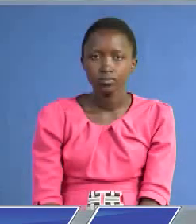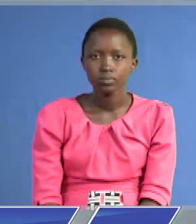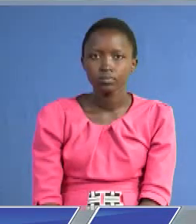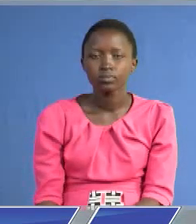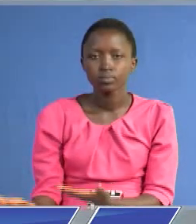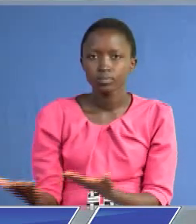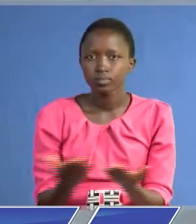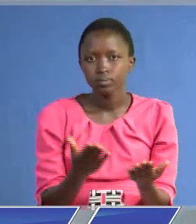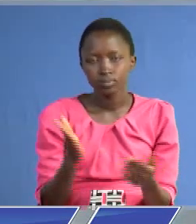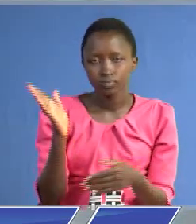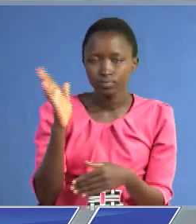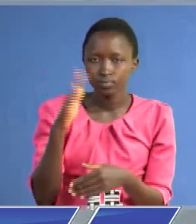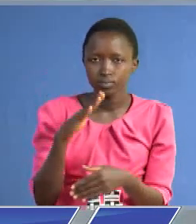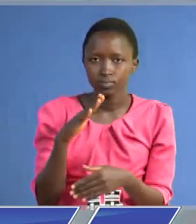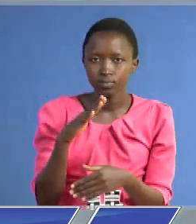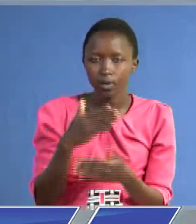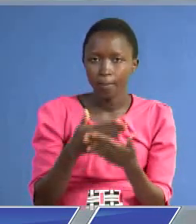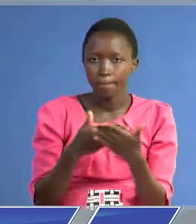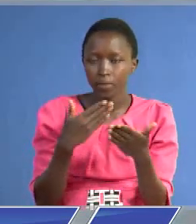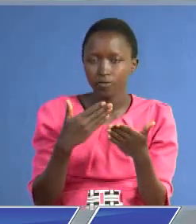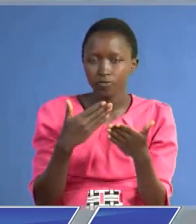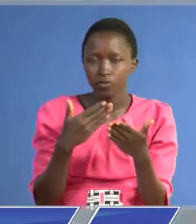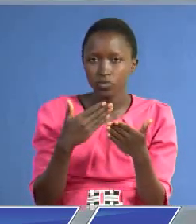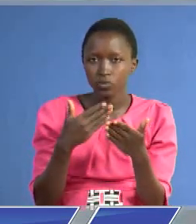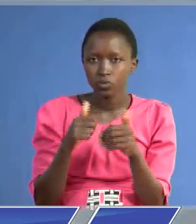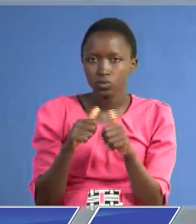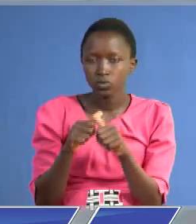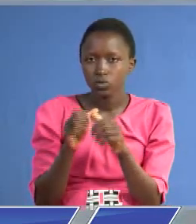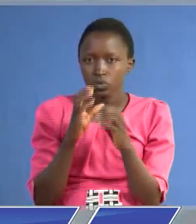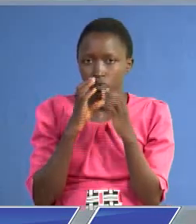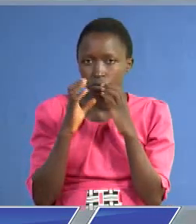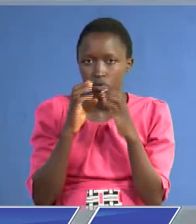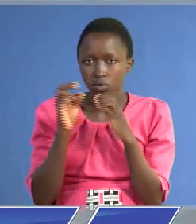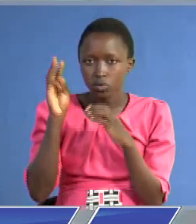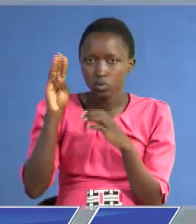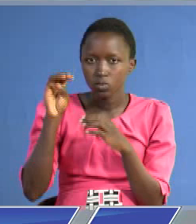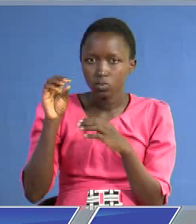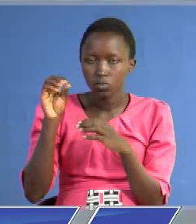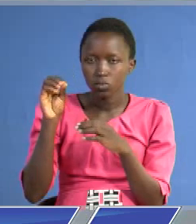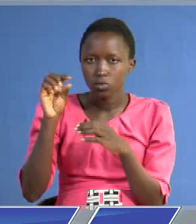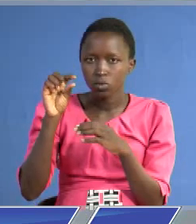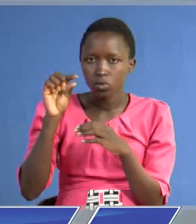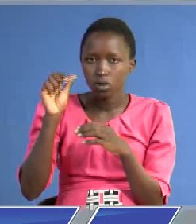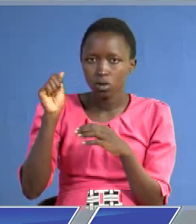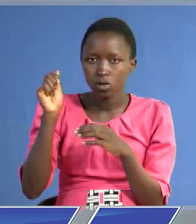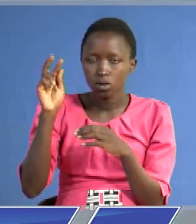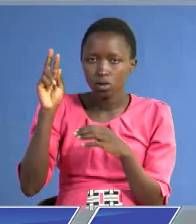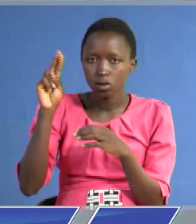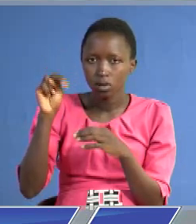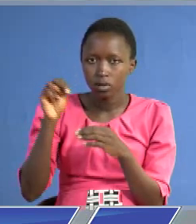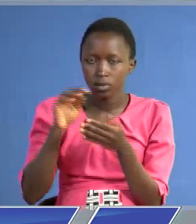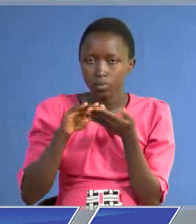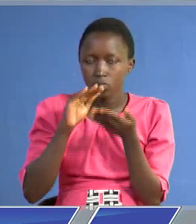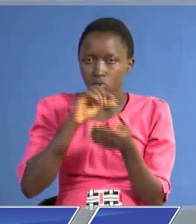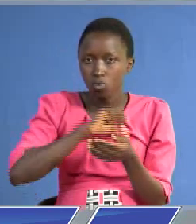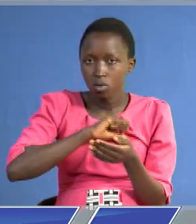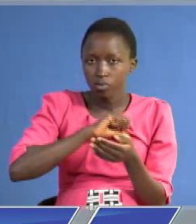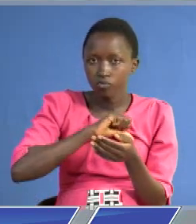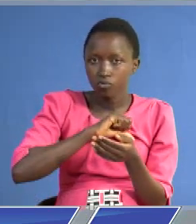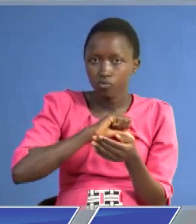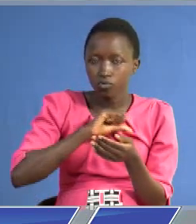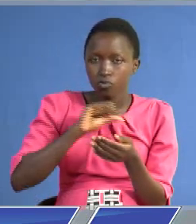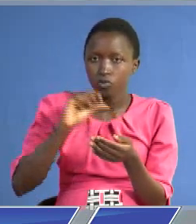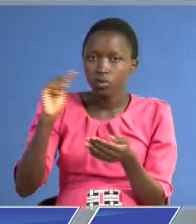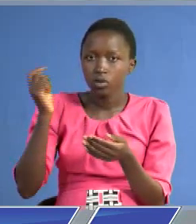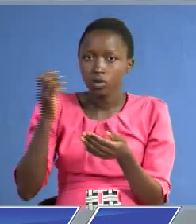Well, welcome back. Before we go to the conversation with Morgan Heritage, it turns out there is more advantage to Kenya's